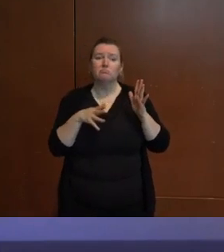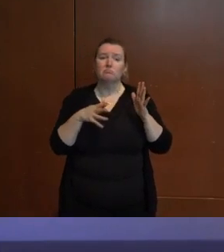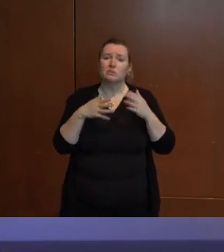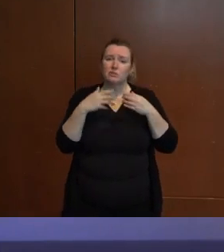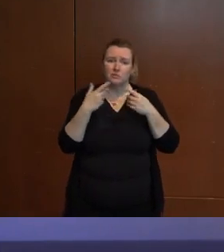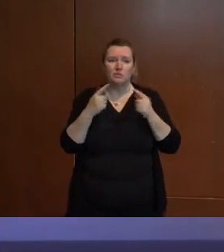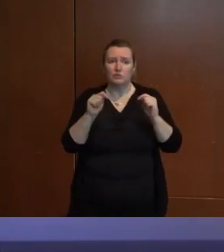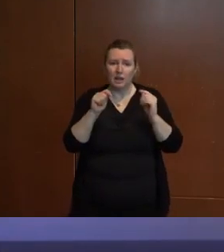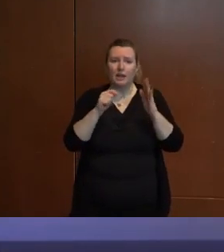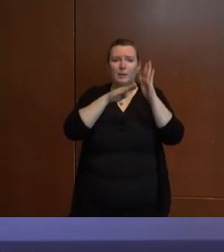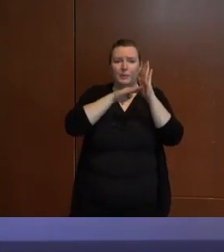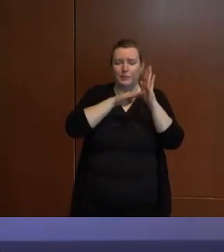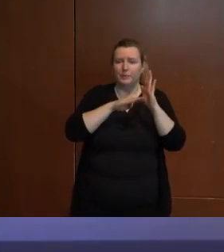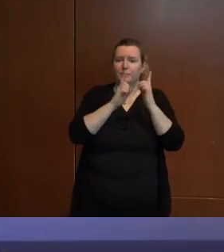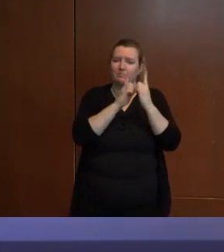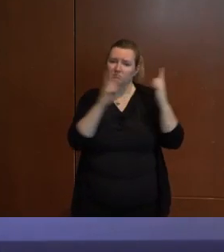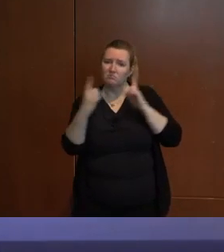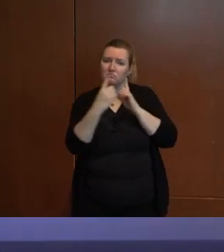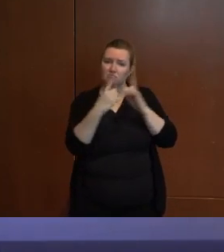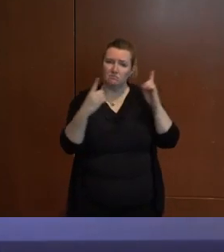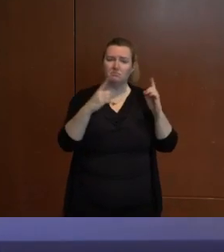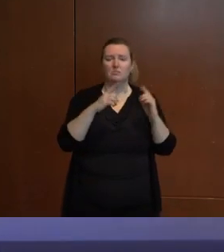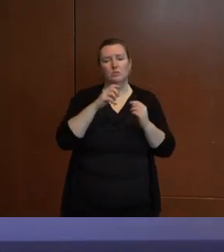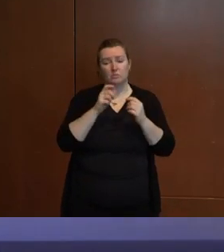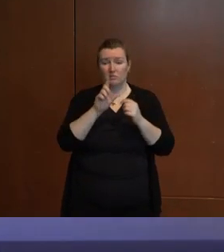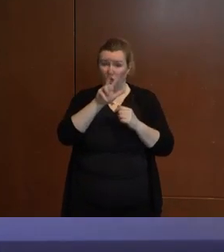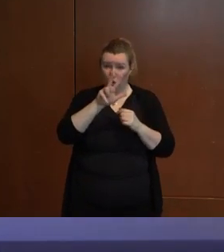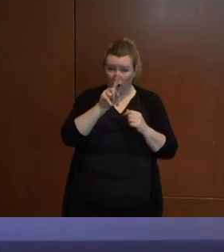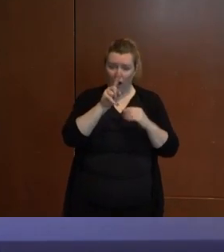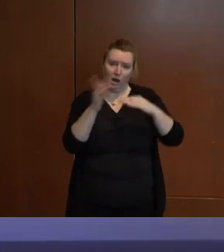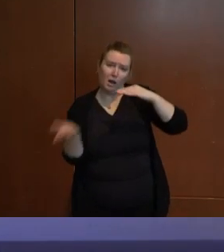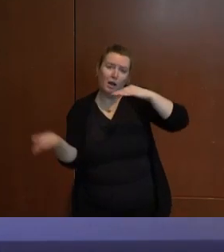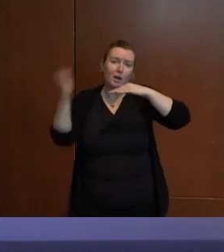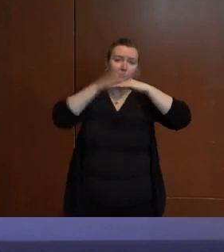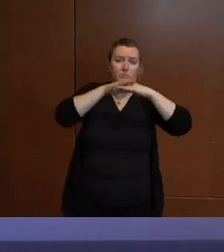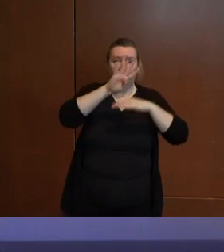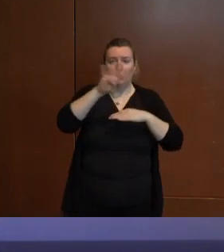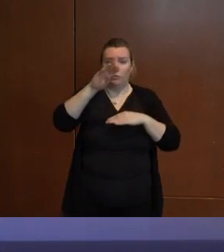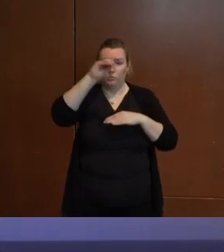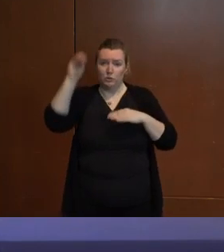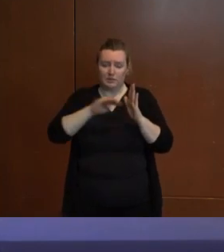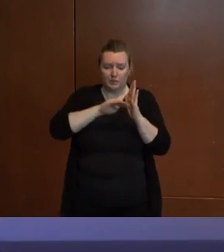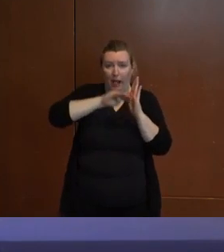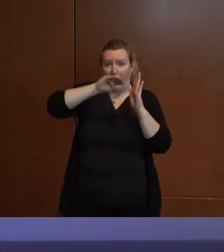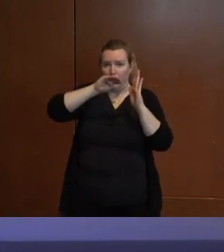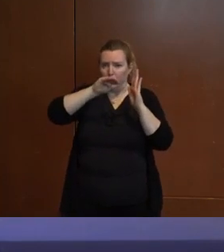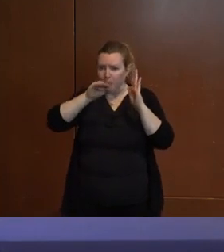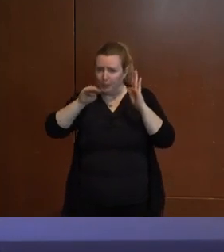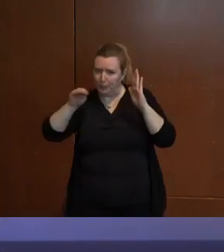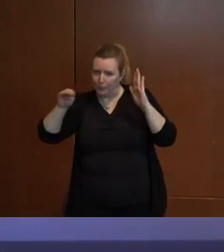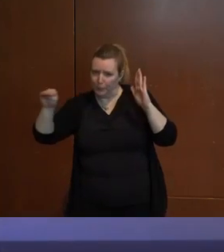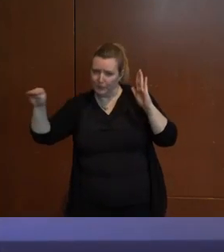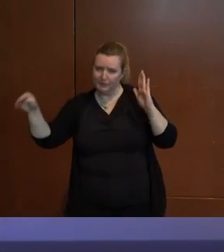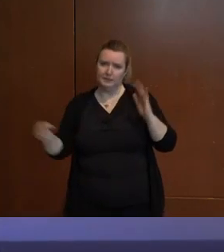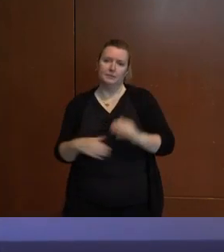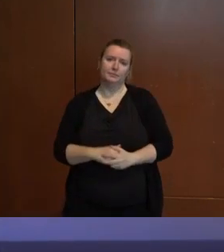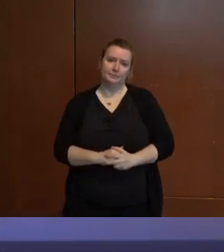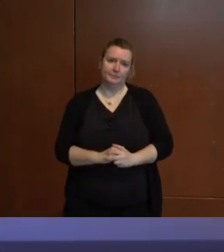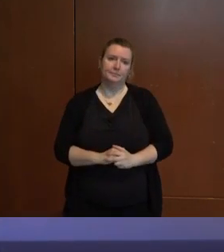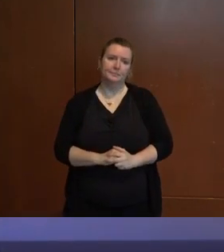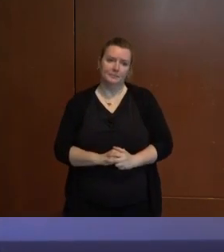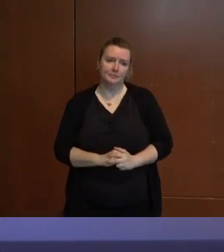good? Nikita? Yeah, David just wants to know who's going to lead the Skunks Works team. To be determined, but tell David I'm